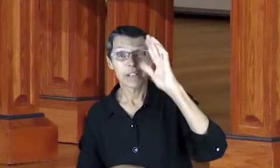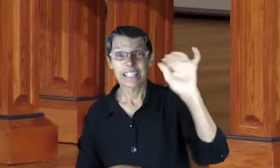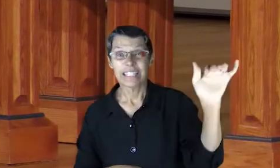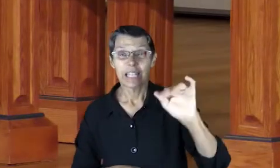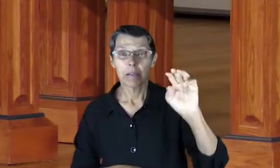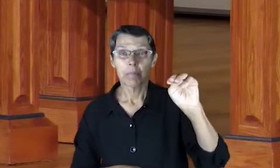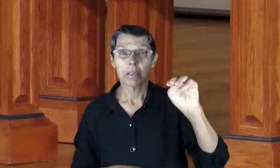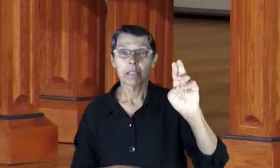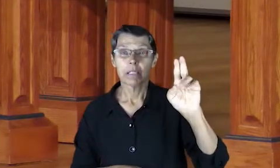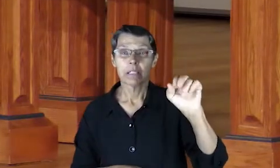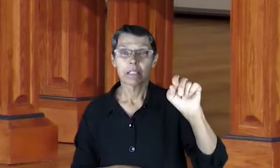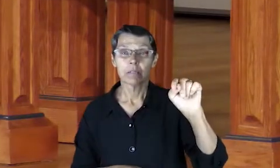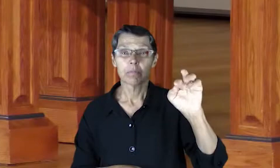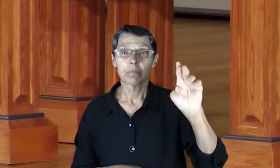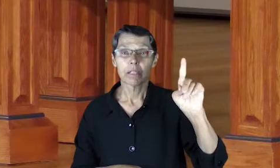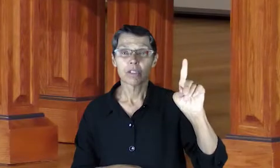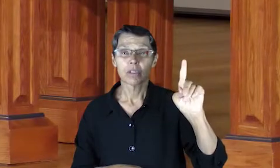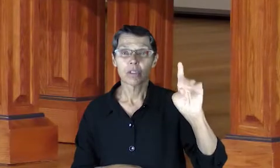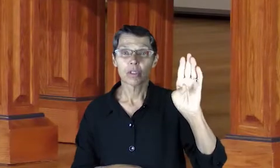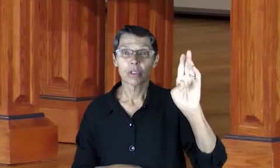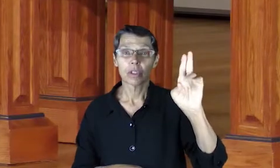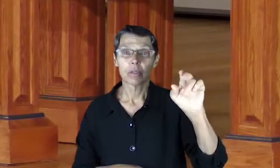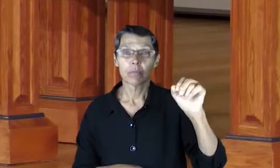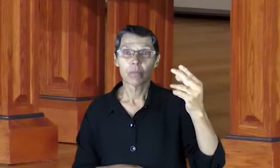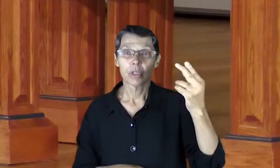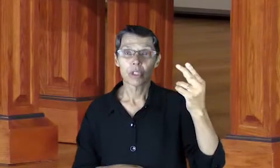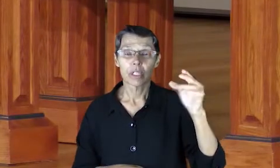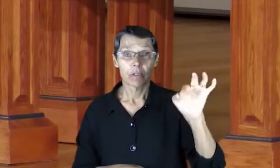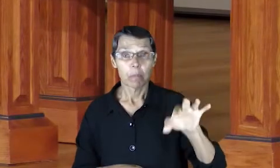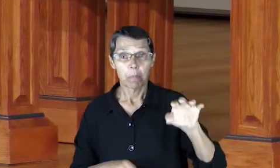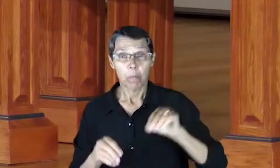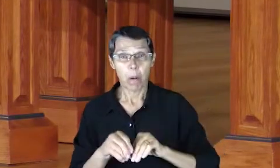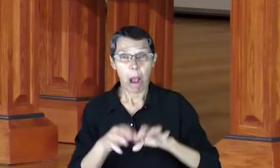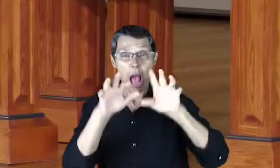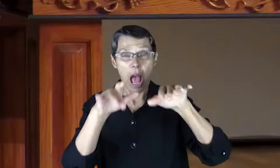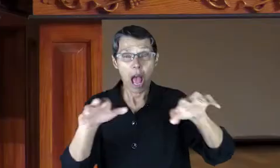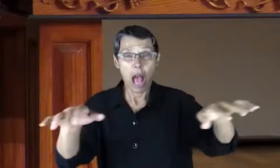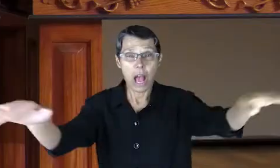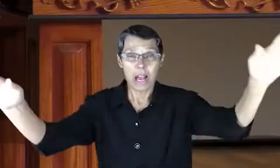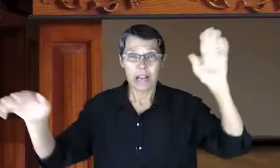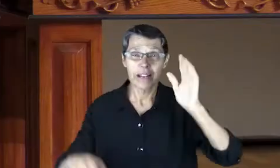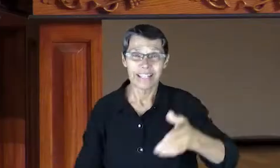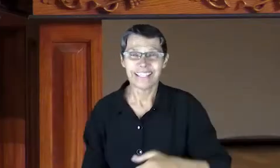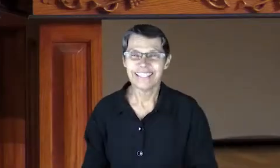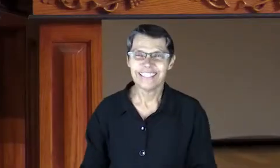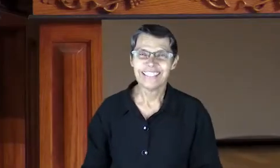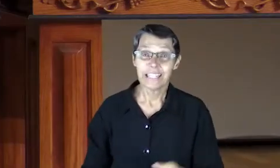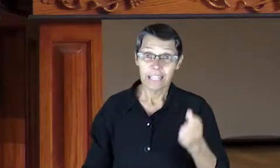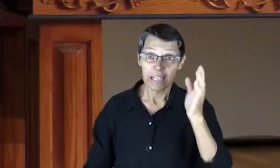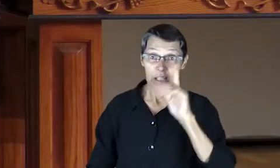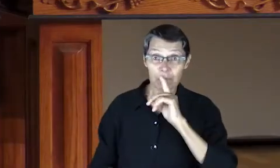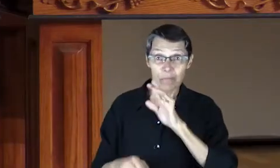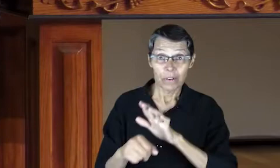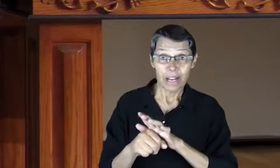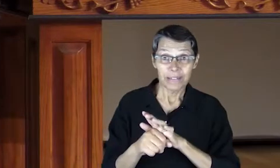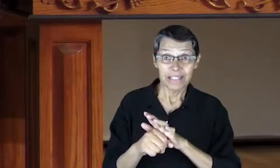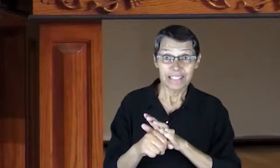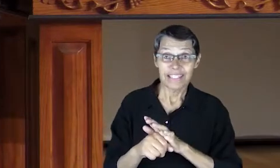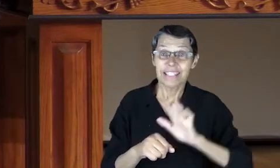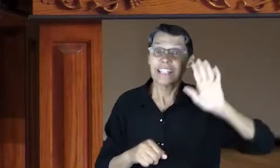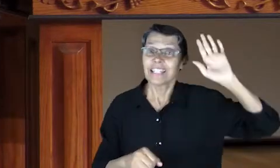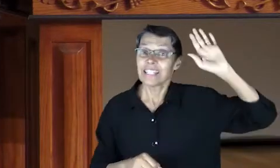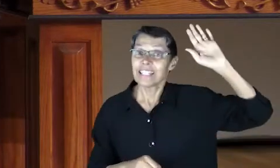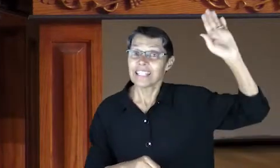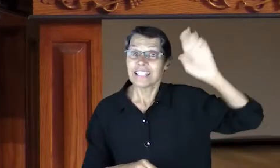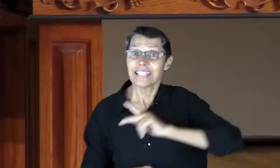mustard bush that you don't want to put in your garden because it'll take over everything. And that God's promise is that kingdom, that